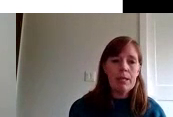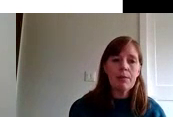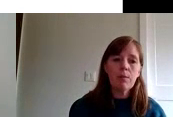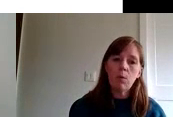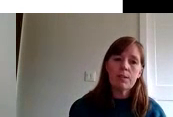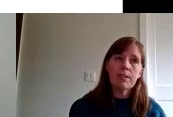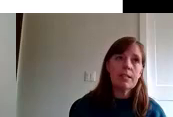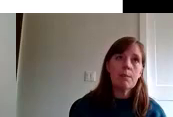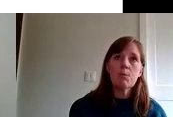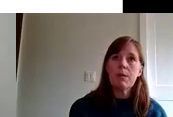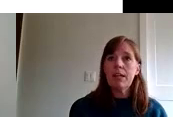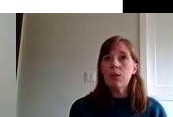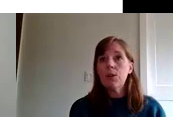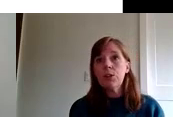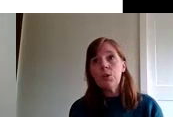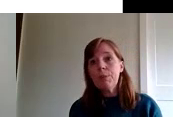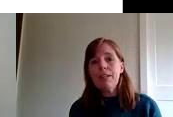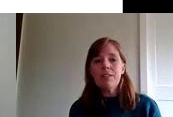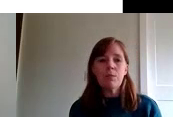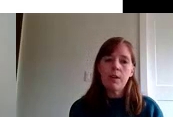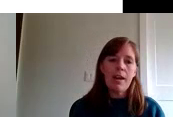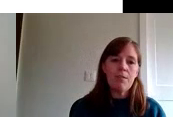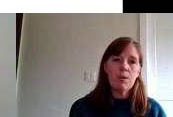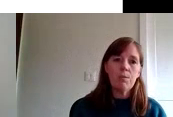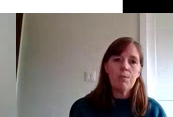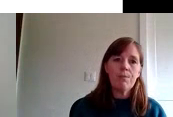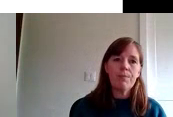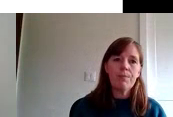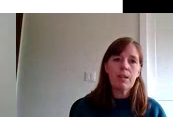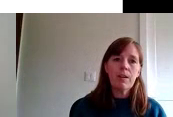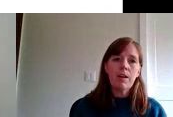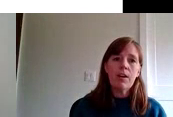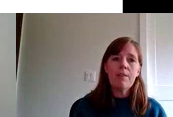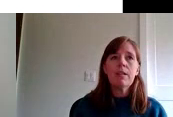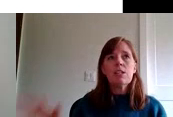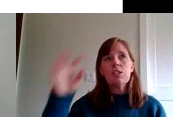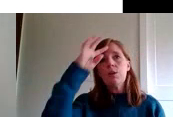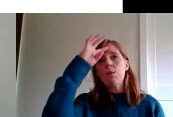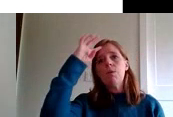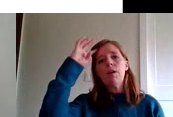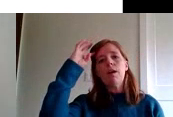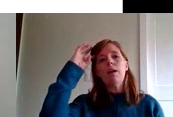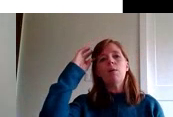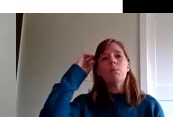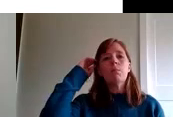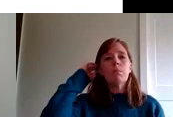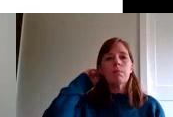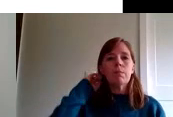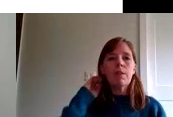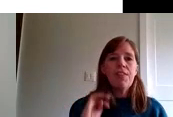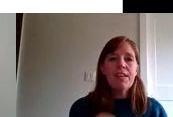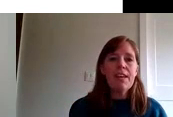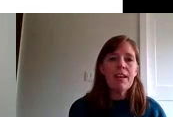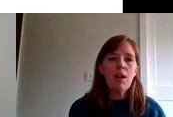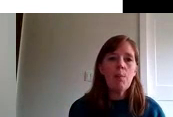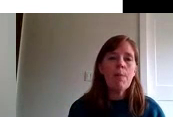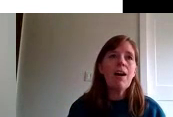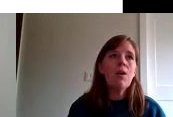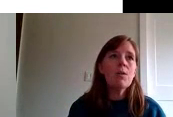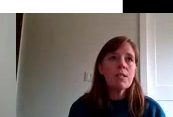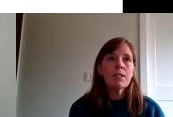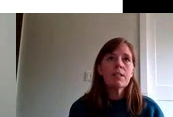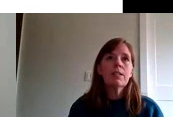in a Zoom meeting or a Teams meeting or a Google Meet, what have you. Okay, so